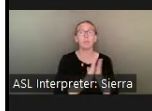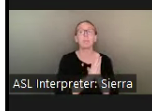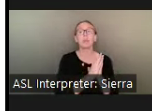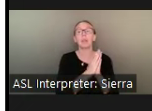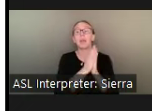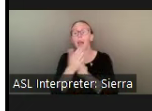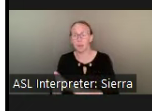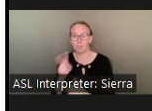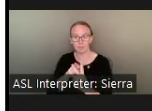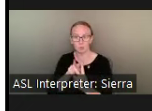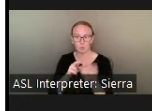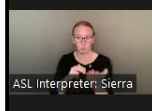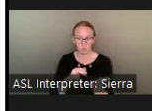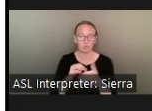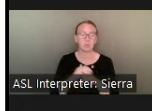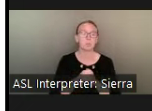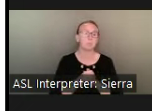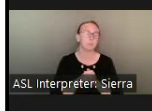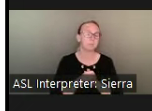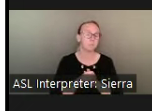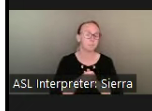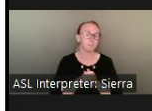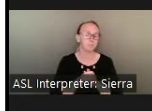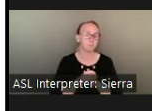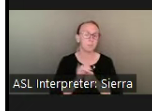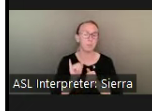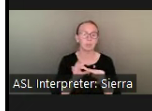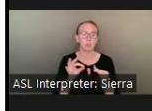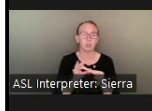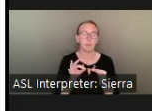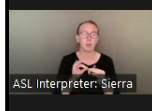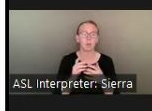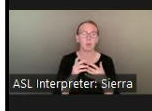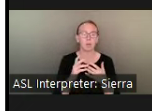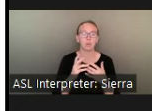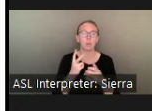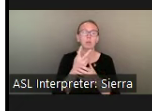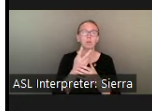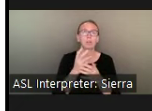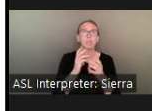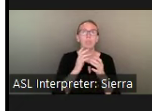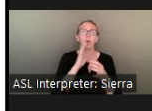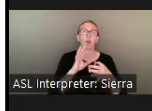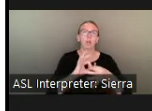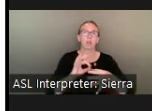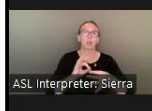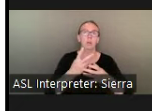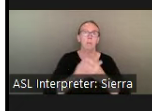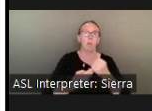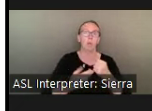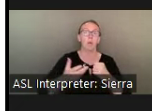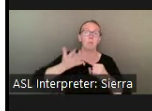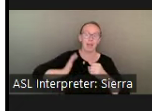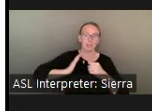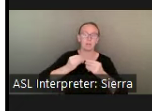references to this place, both present and past. So there's references to the residency space as it is now, but